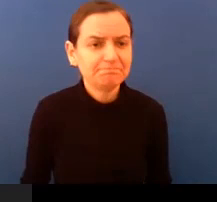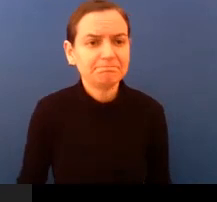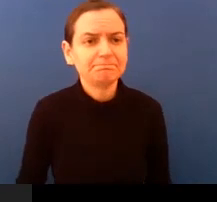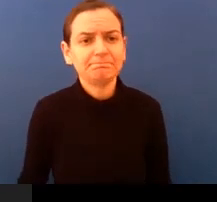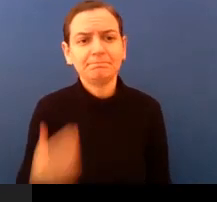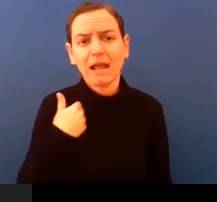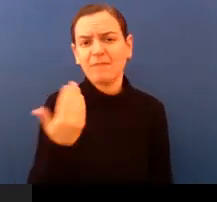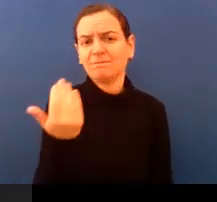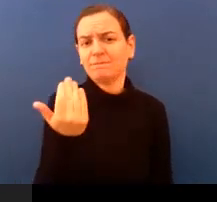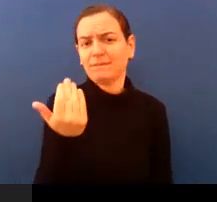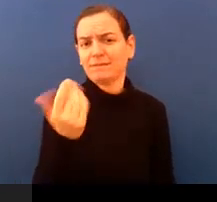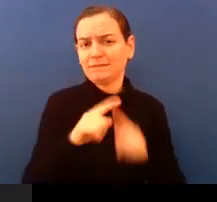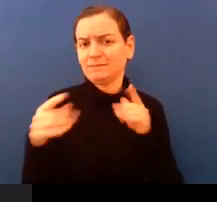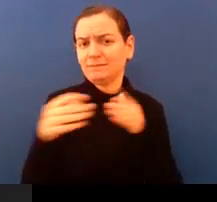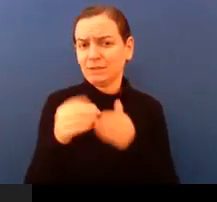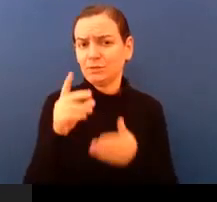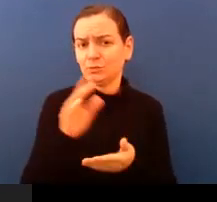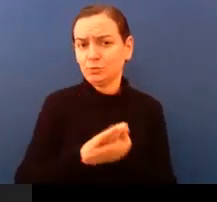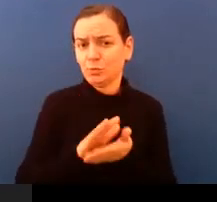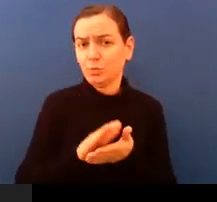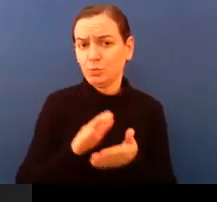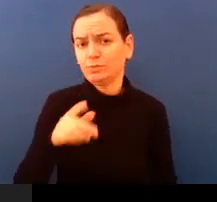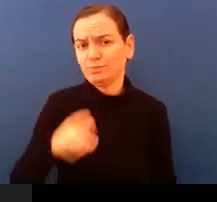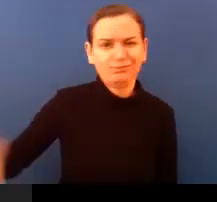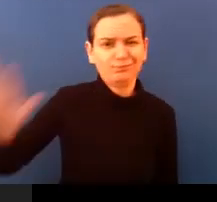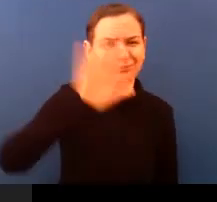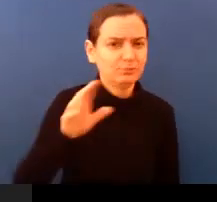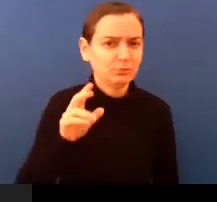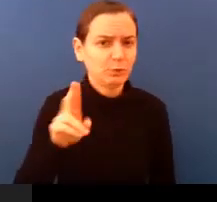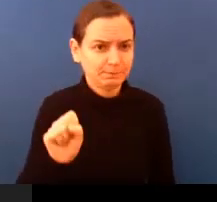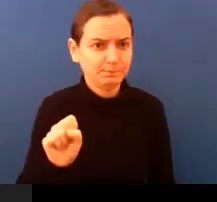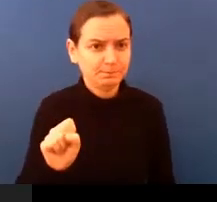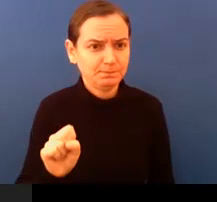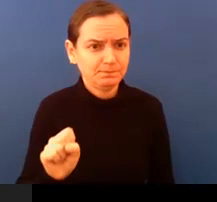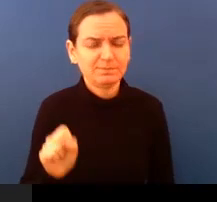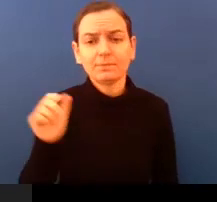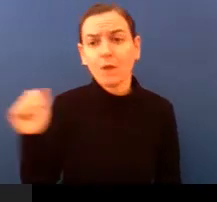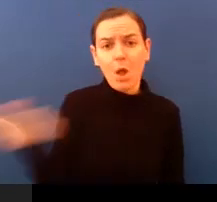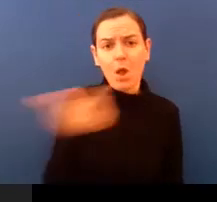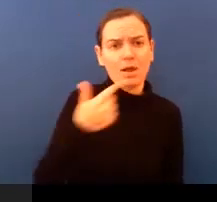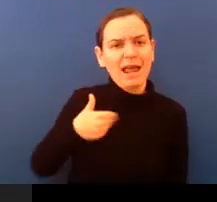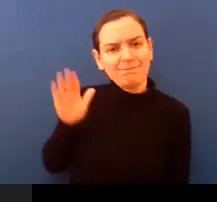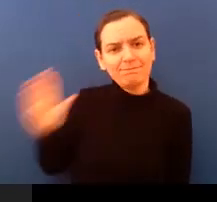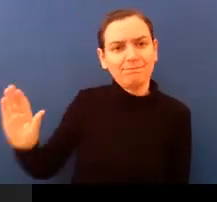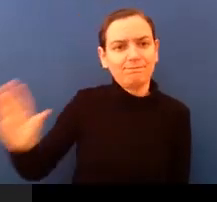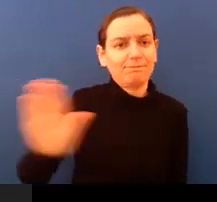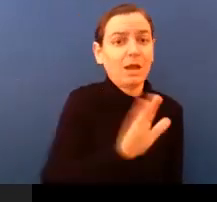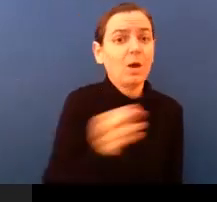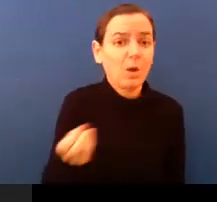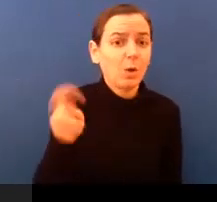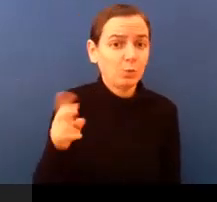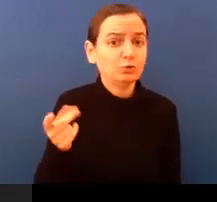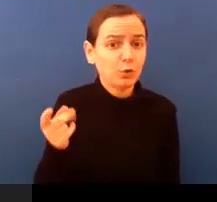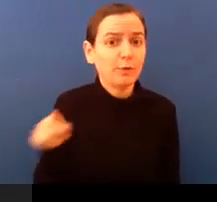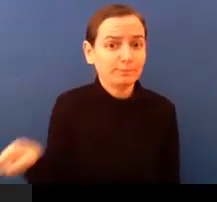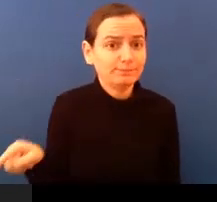dogs. Different schools have different rules. Some may retain ownership